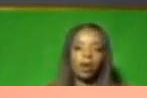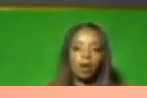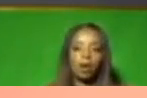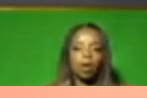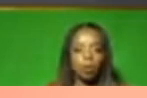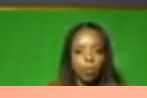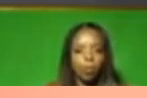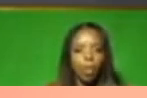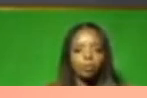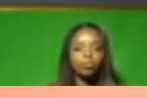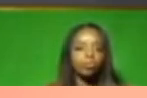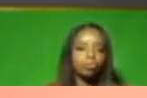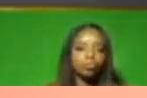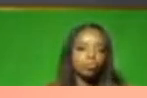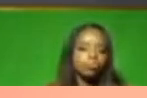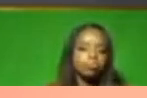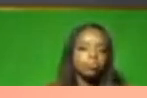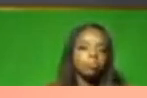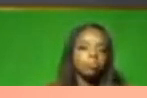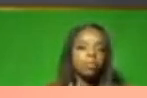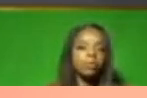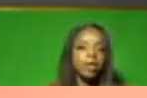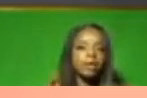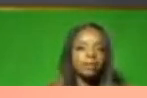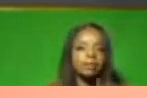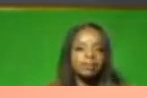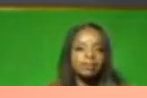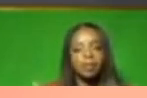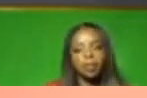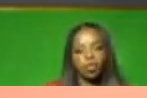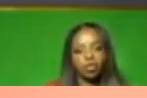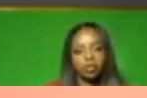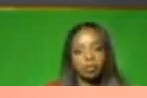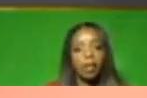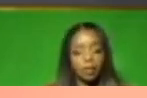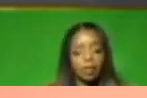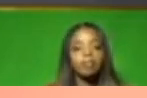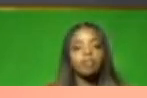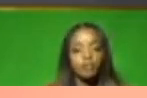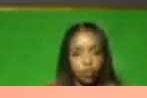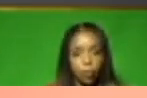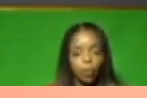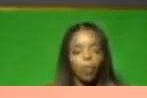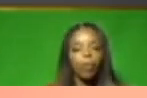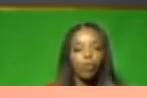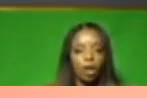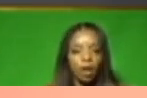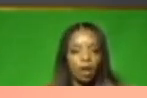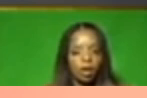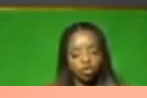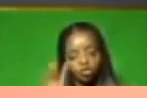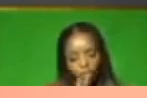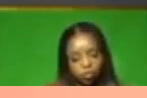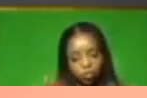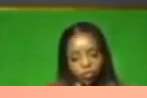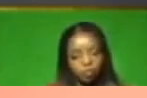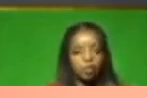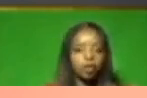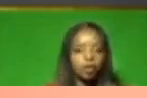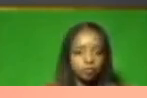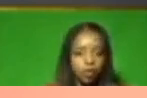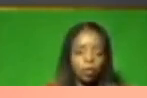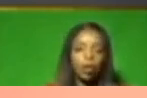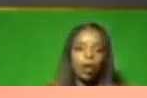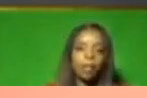3 city municipalities with reform action plans to address inefficient business